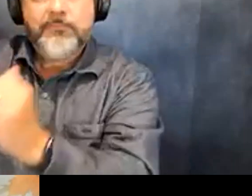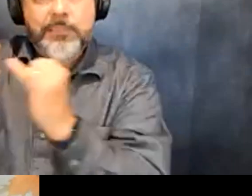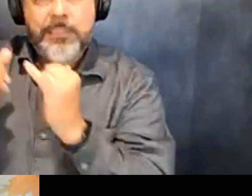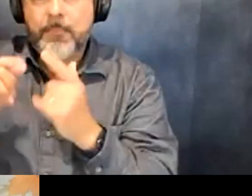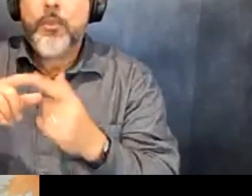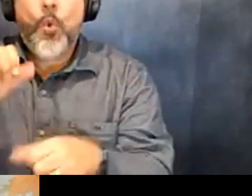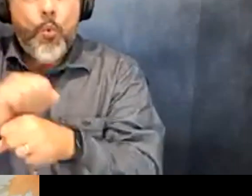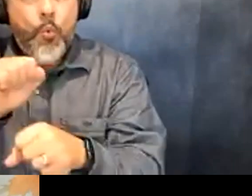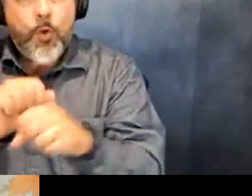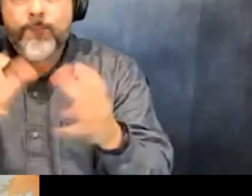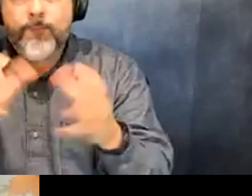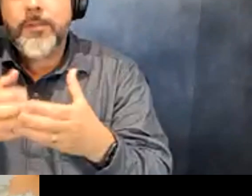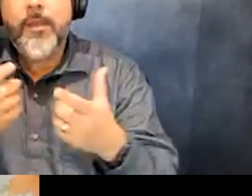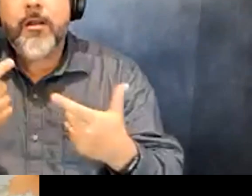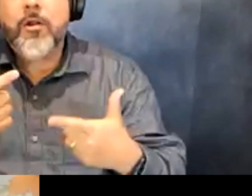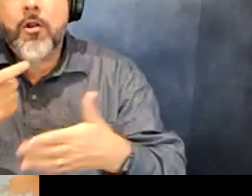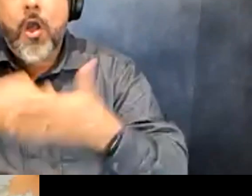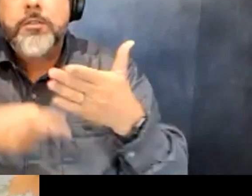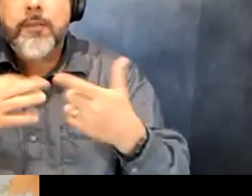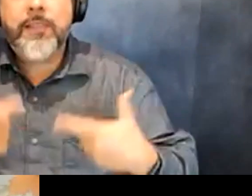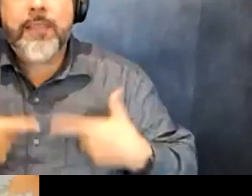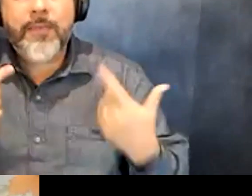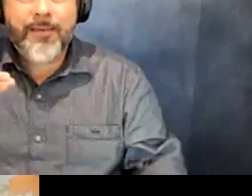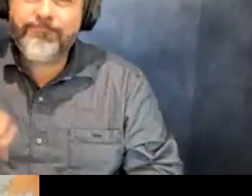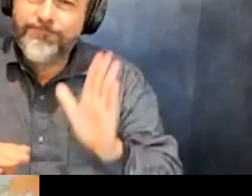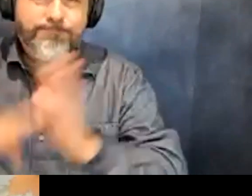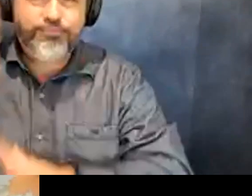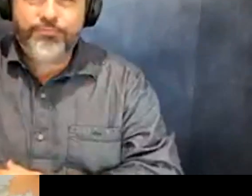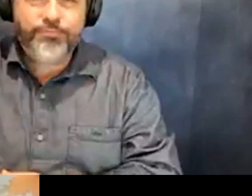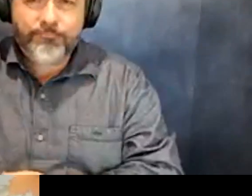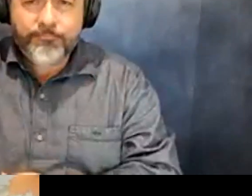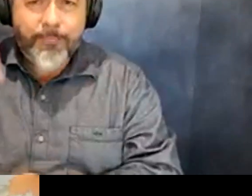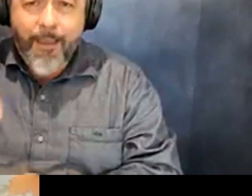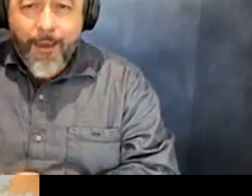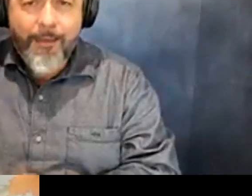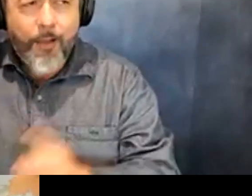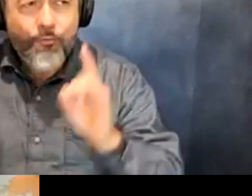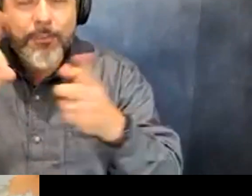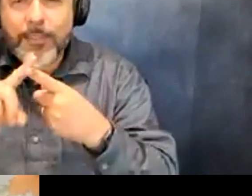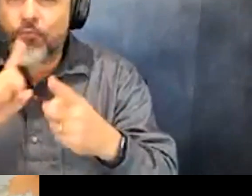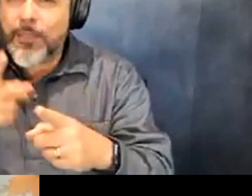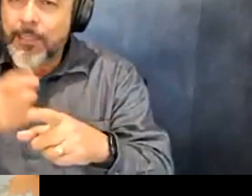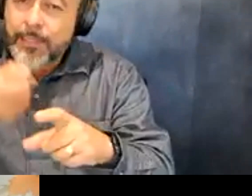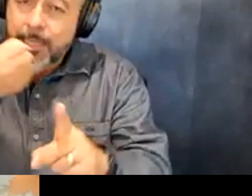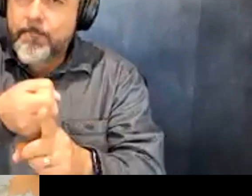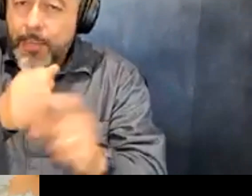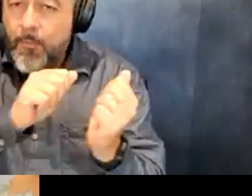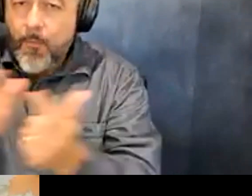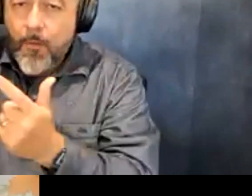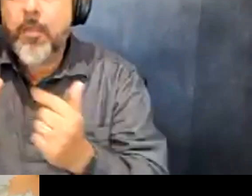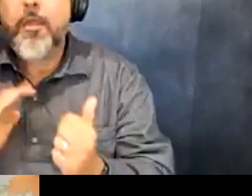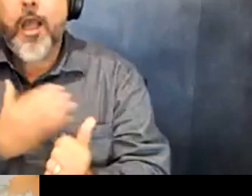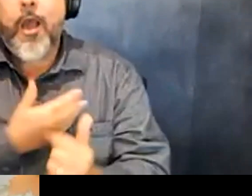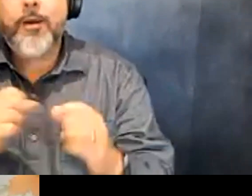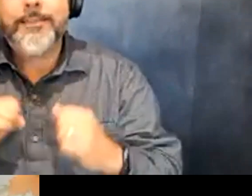so high, and we all know the inflation right now is just outrageous to impact to everyone. Our staff have to have 2 or